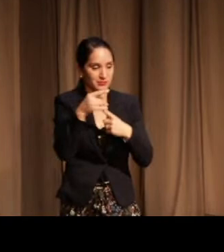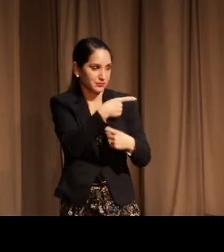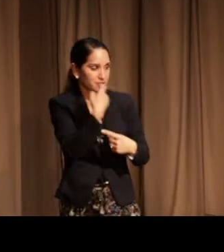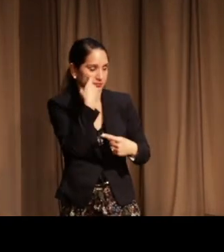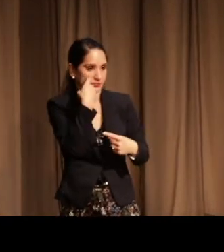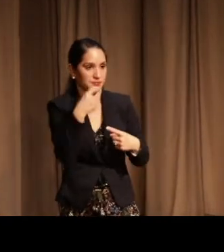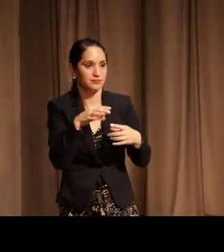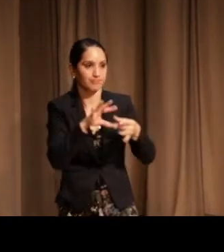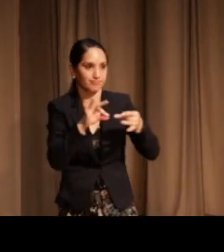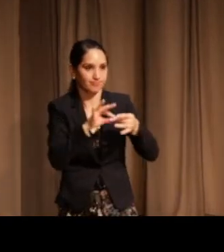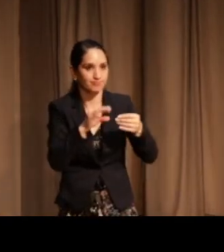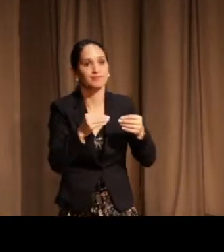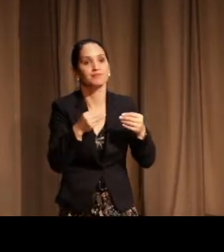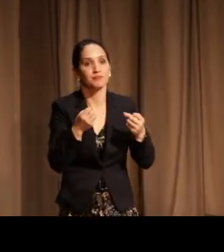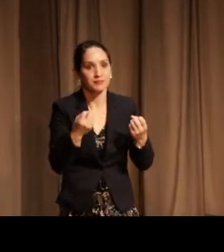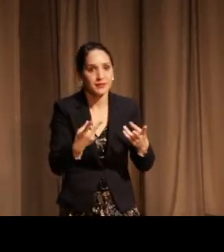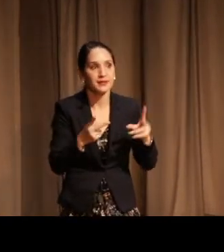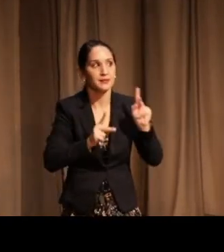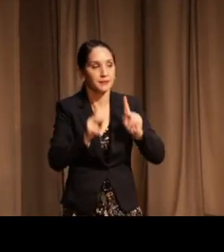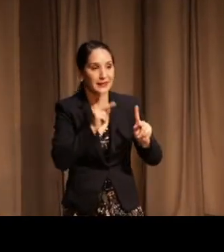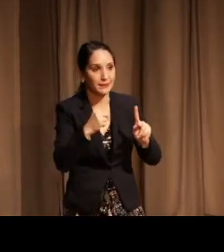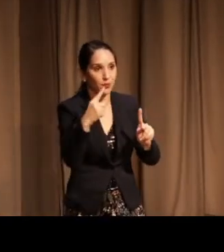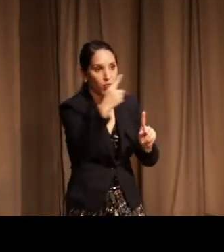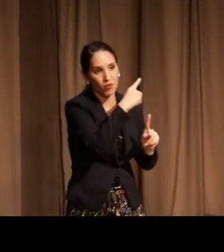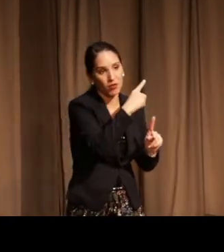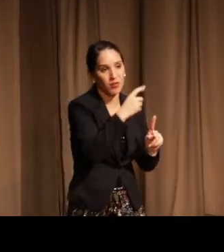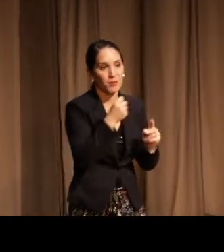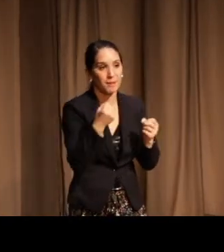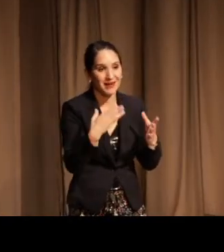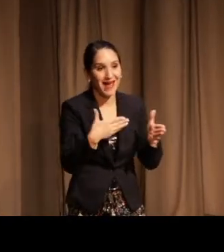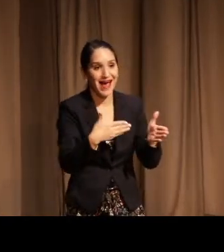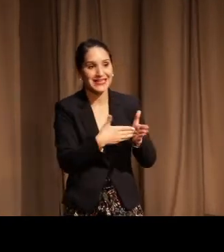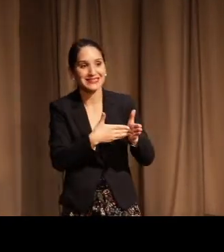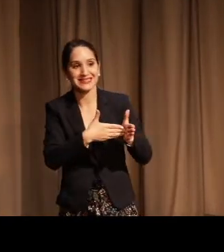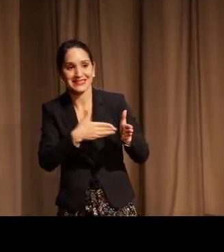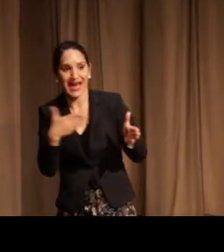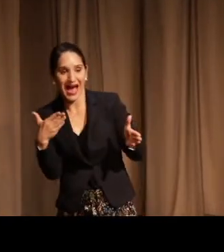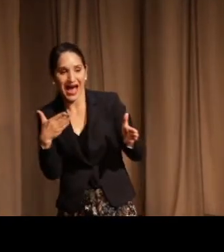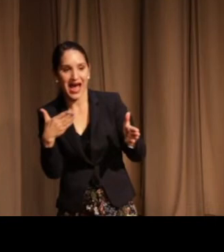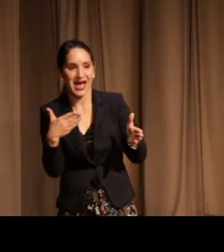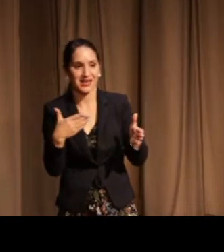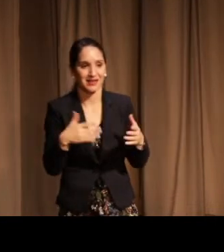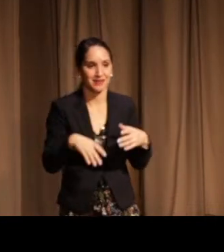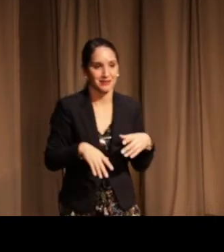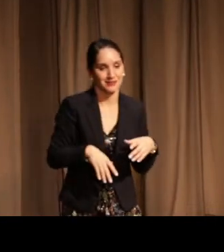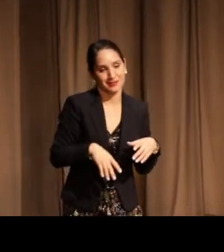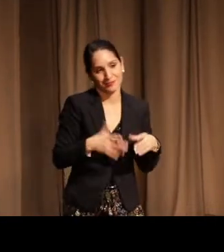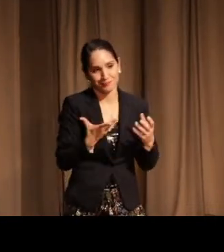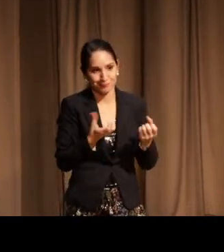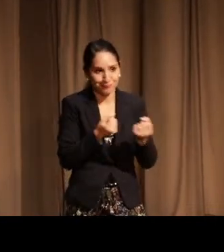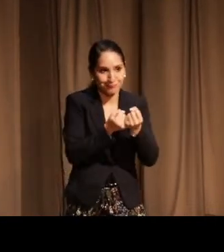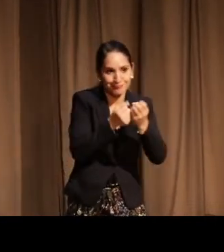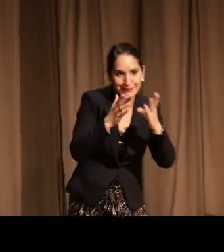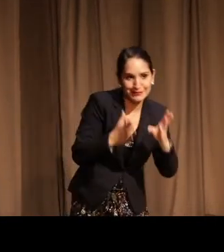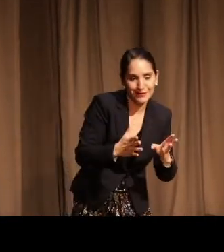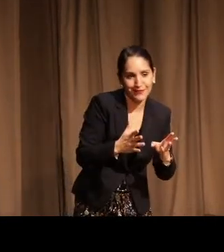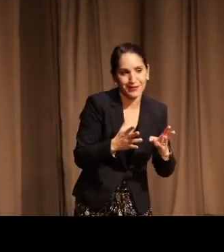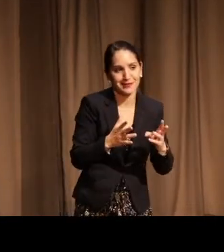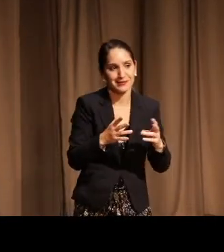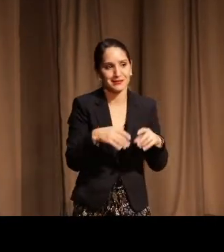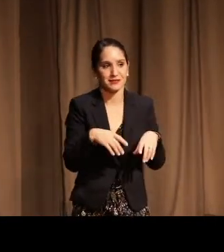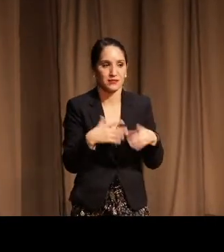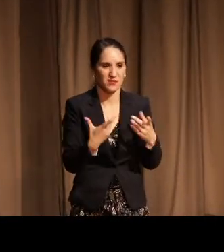figures are, you know, kind of anti-imperial activists in their own ways. And yeah,